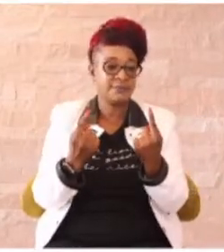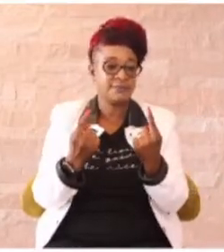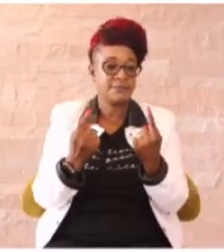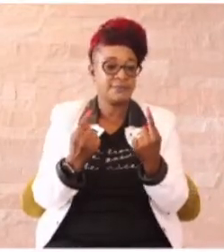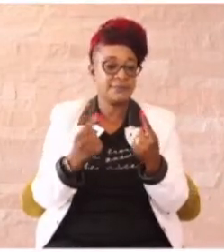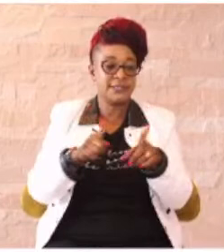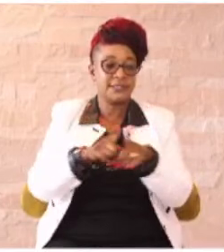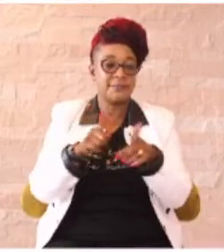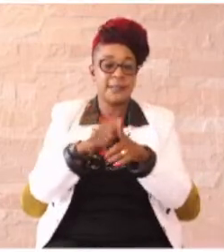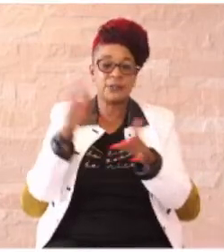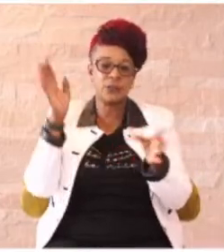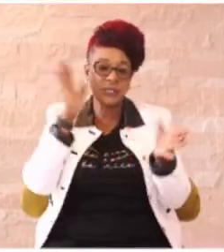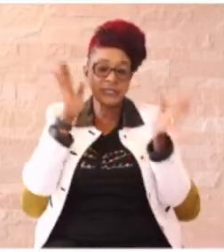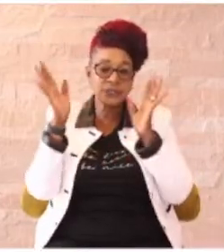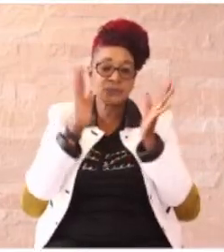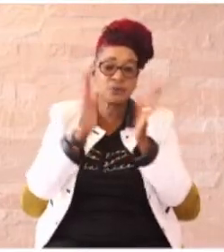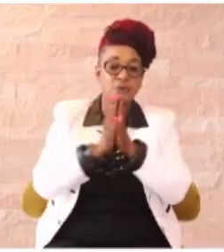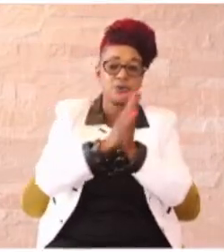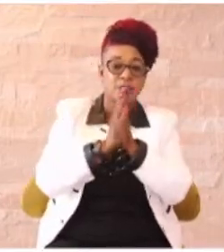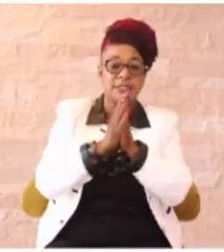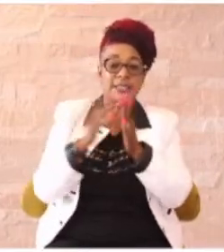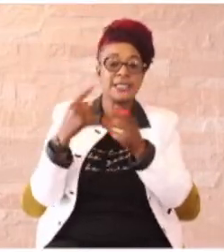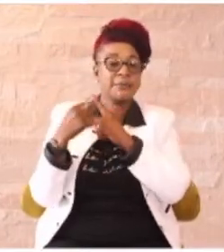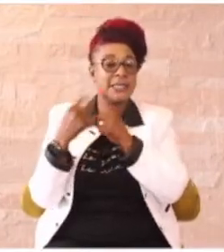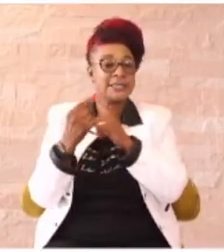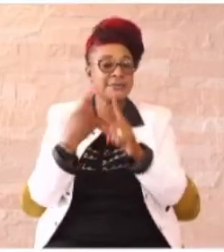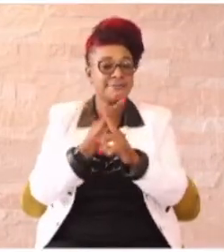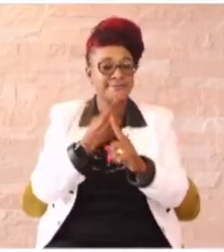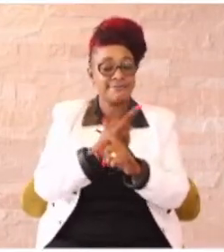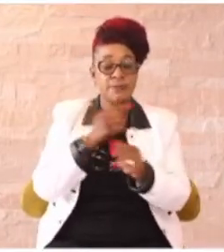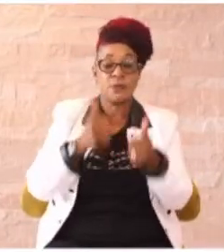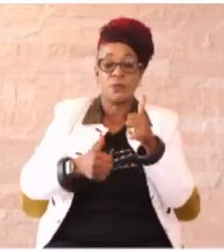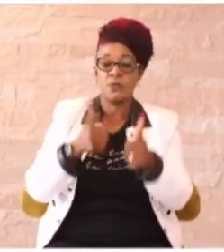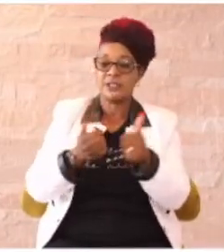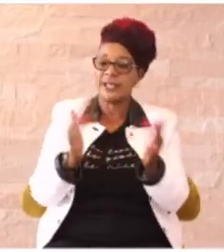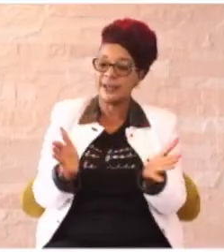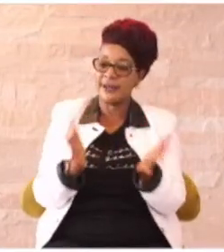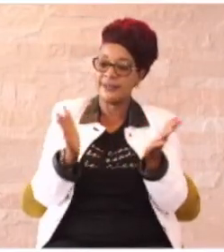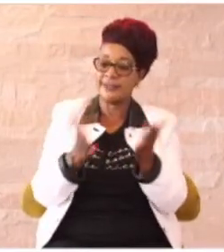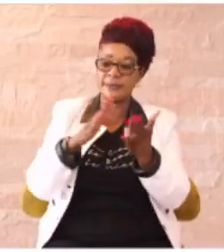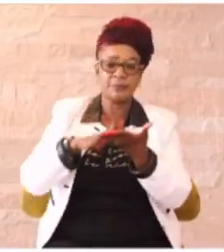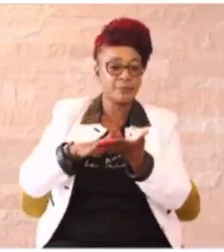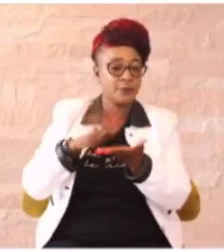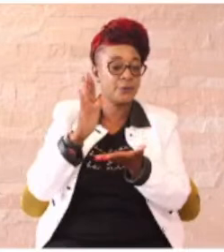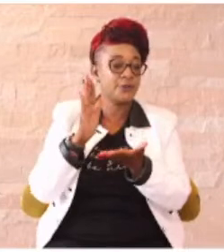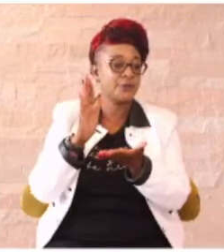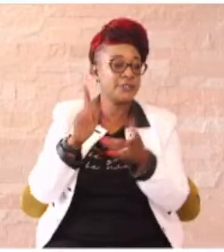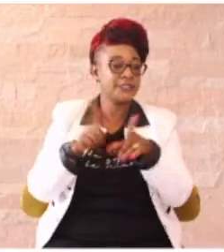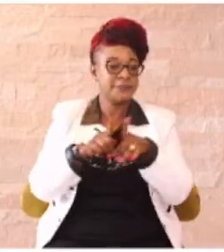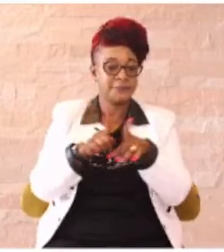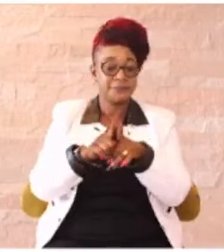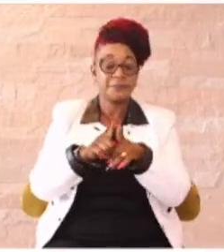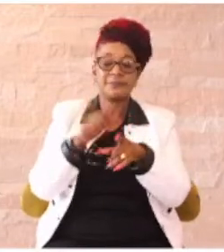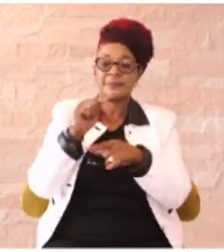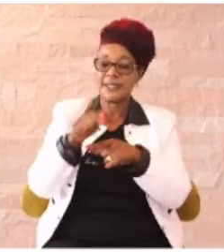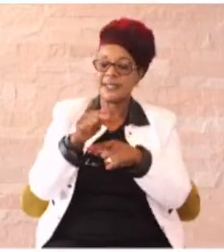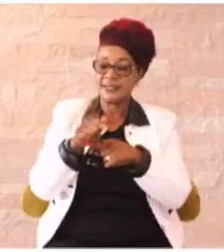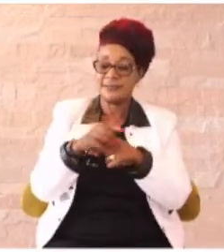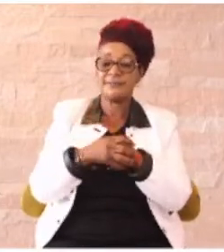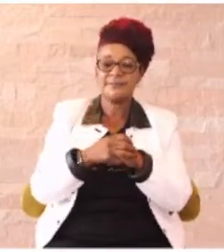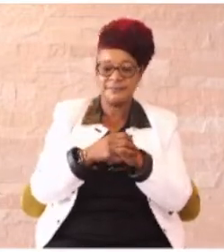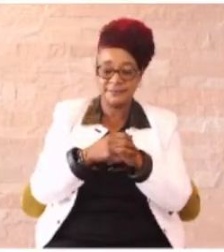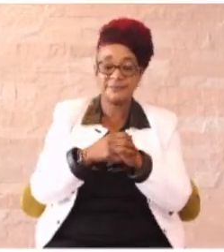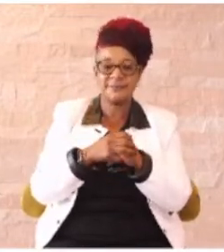listen to our stories, our experiences that are very encouraging, and it tells we are still on the